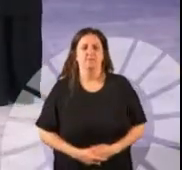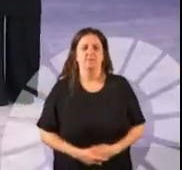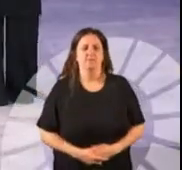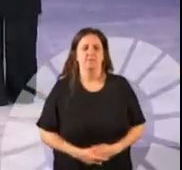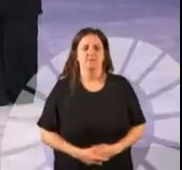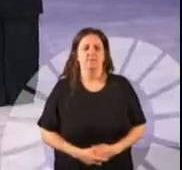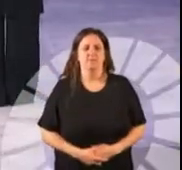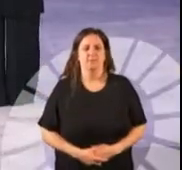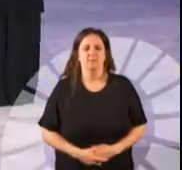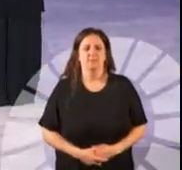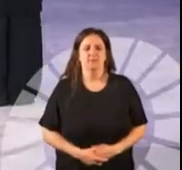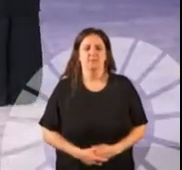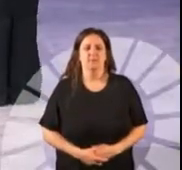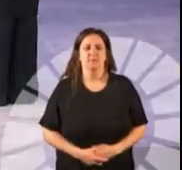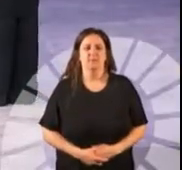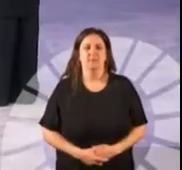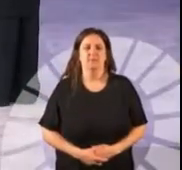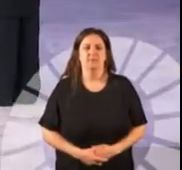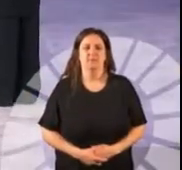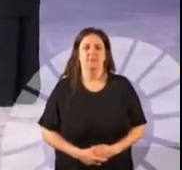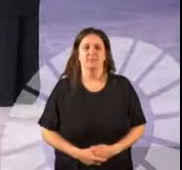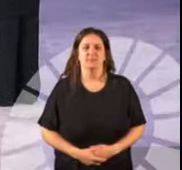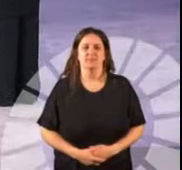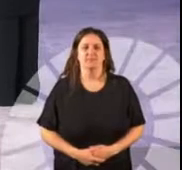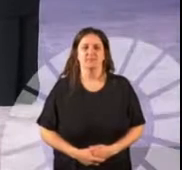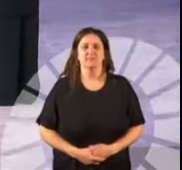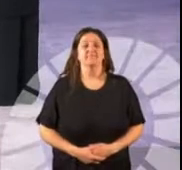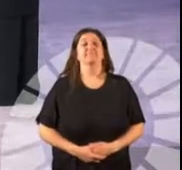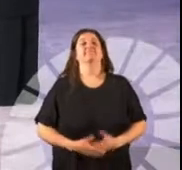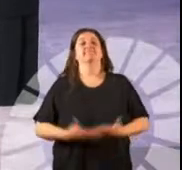floor. President of the Republic.